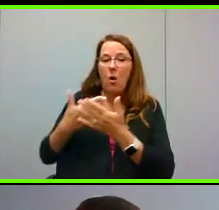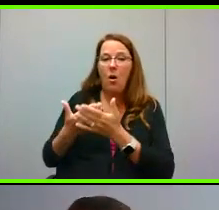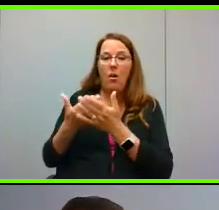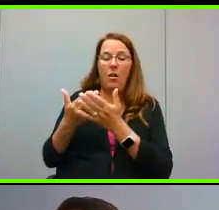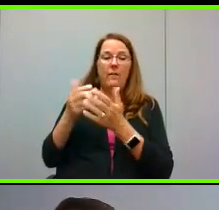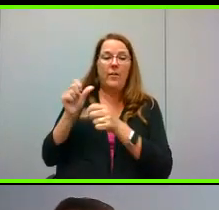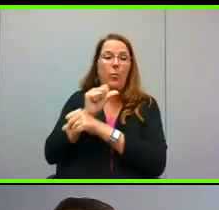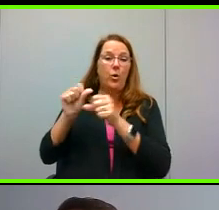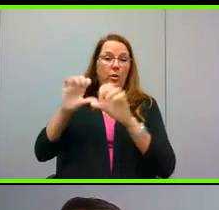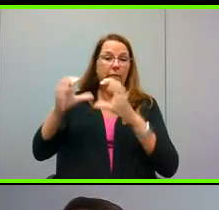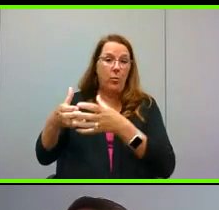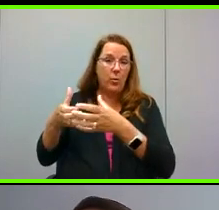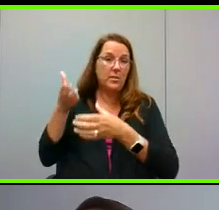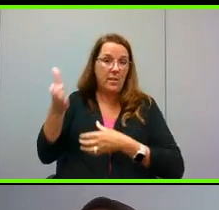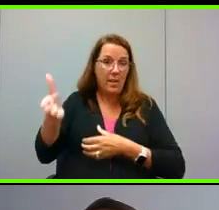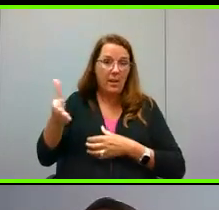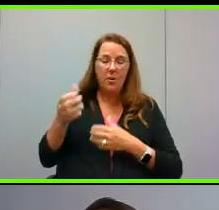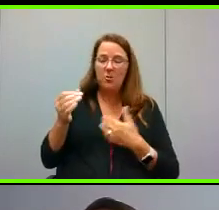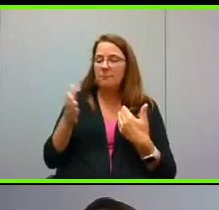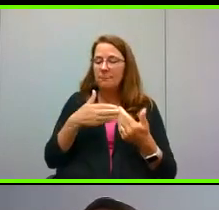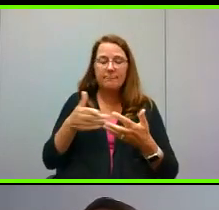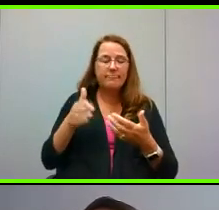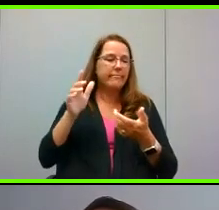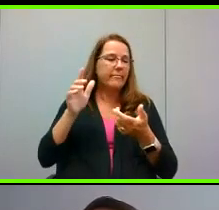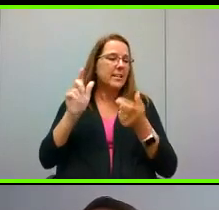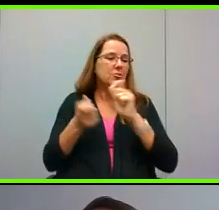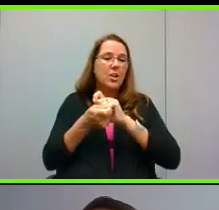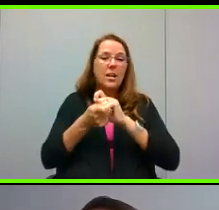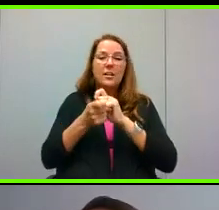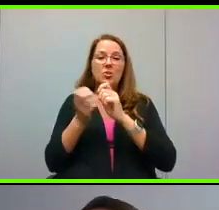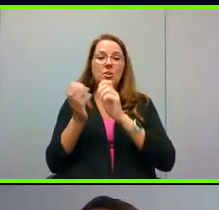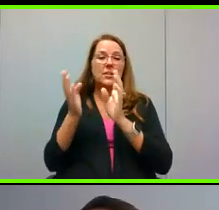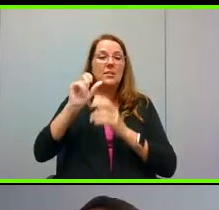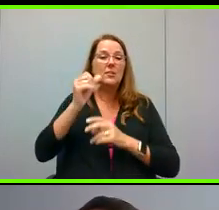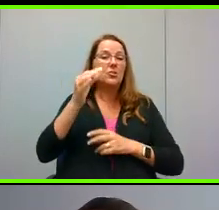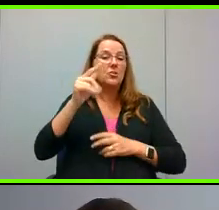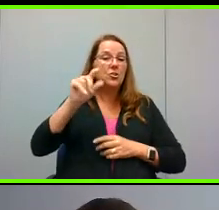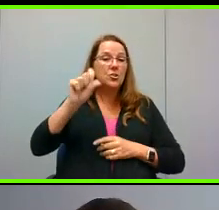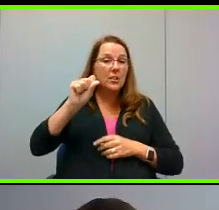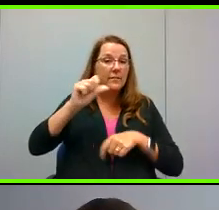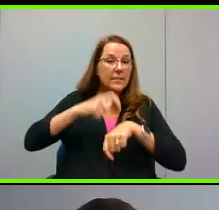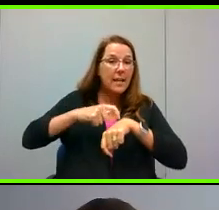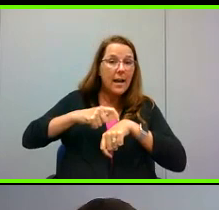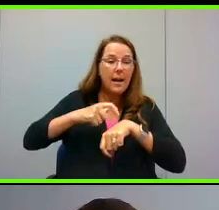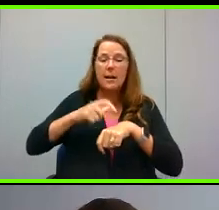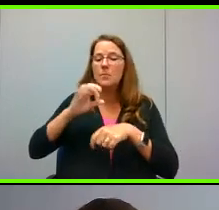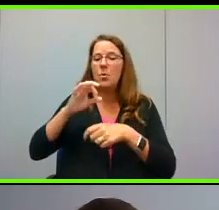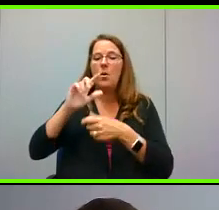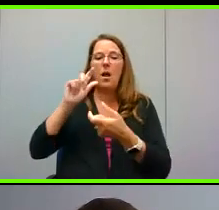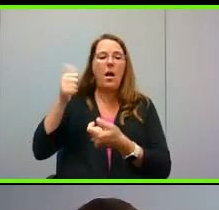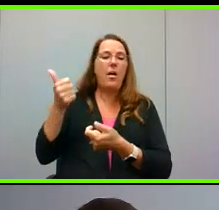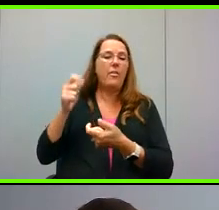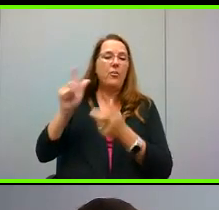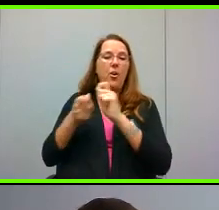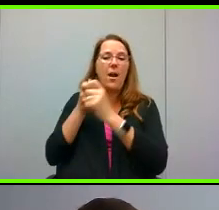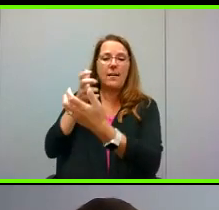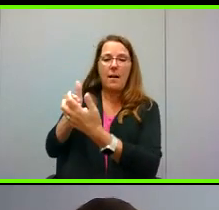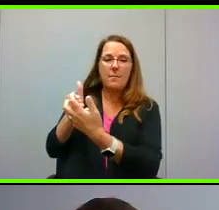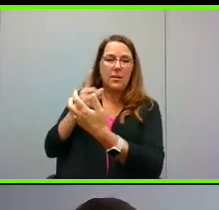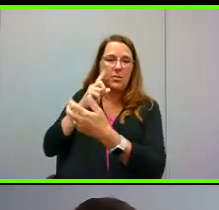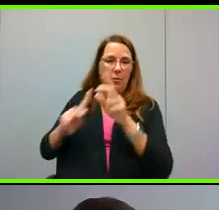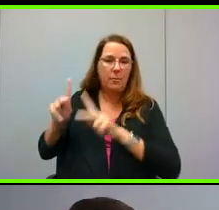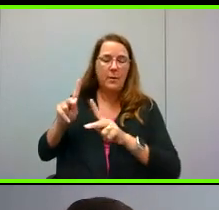workforce, whether that was changing shift times or making other accommodations, in areas where